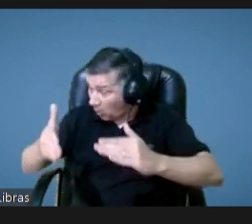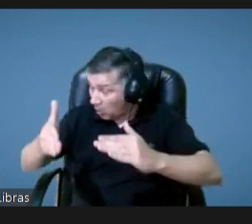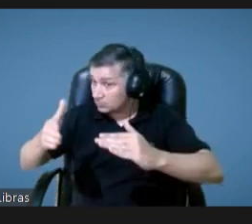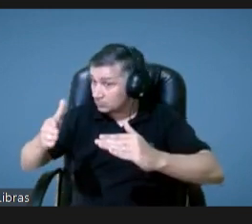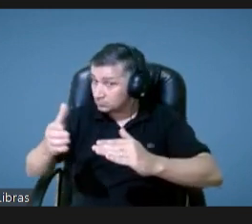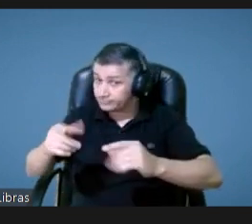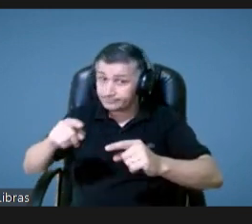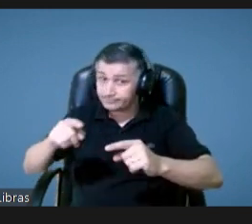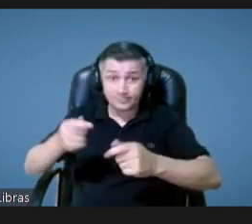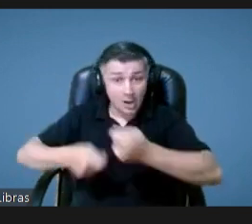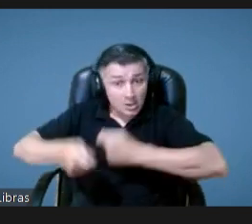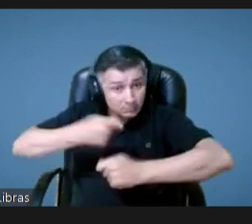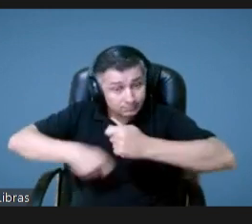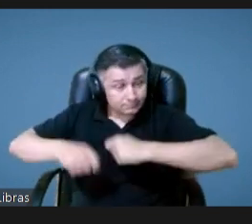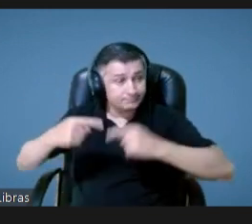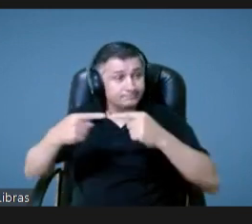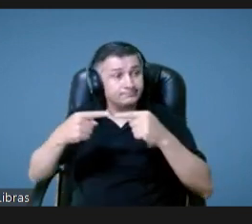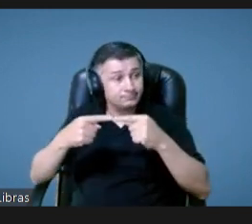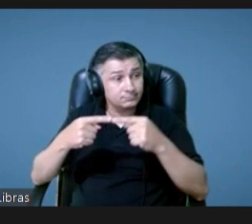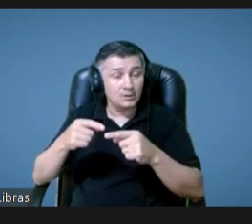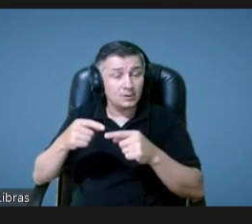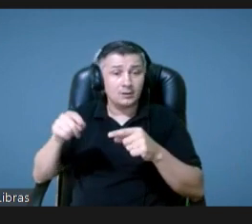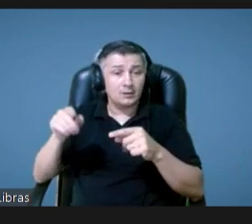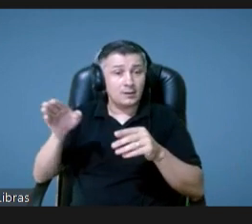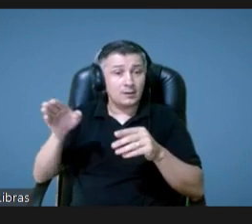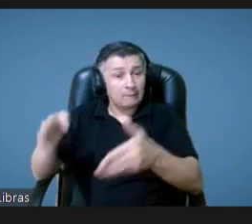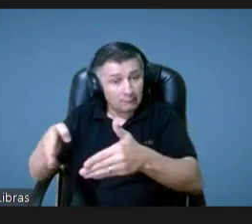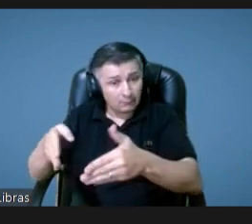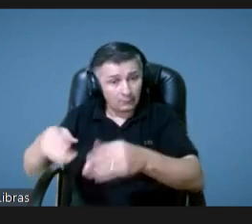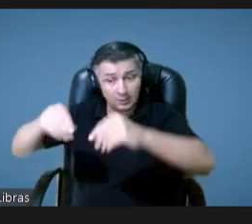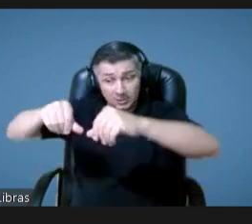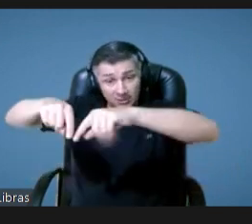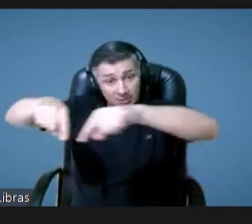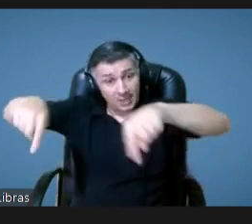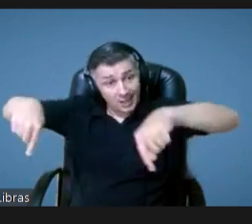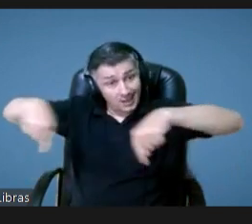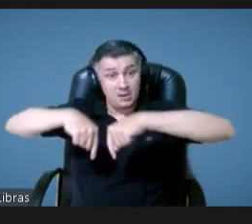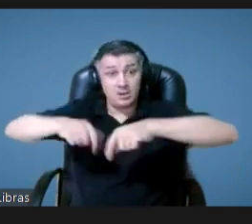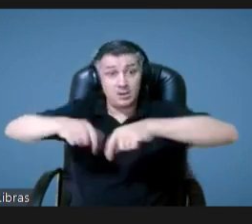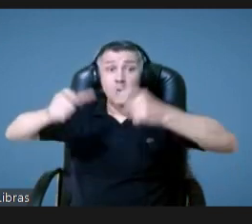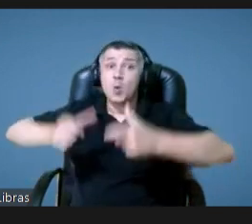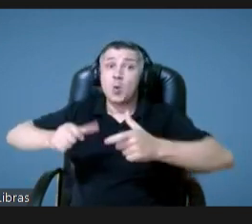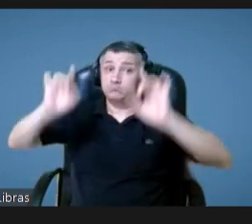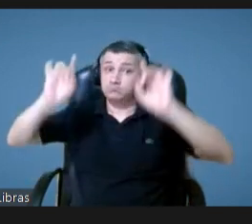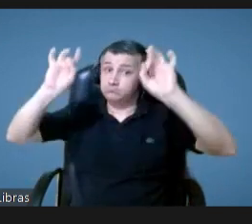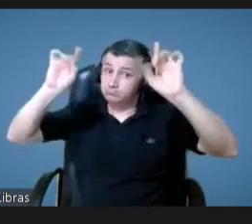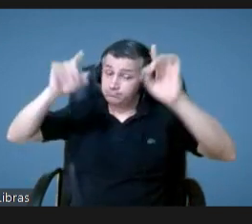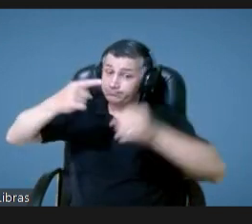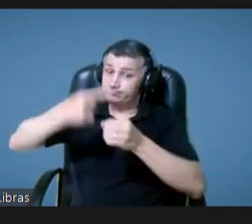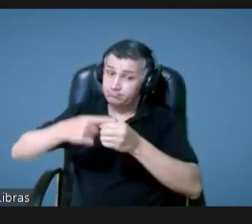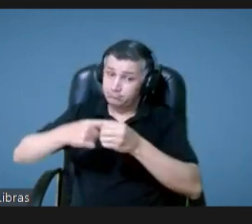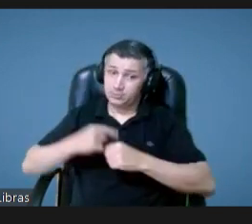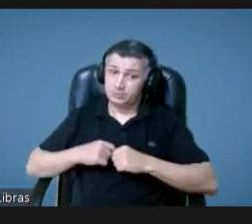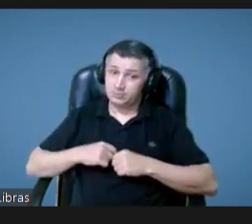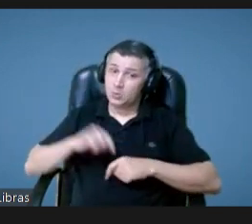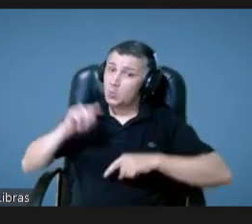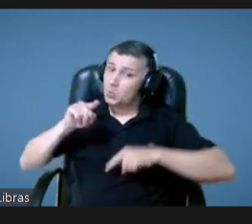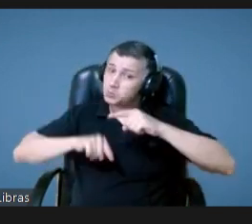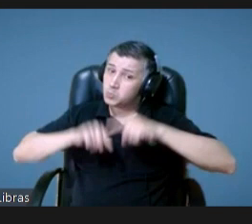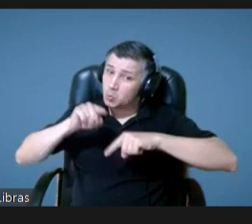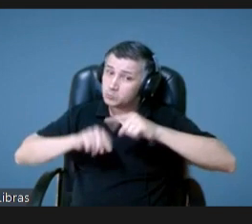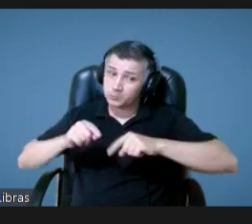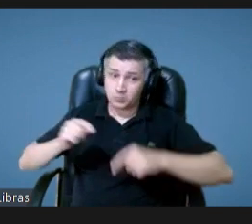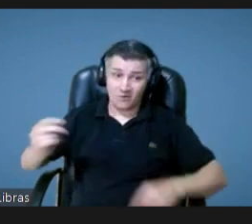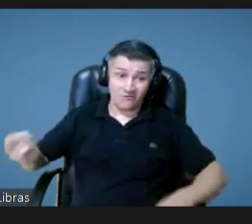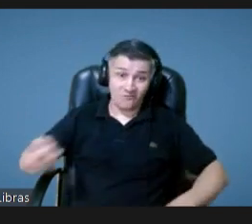down. So we are a company who focuses on profitability in a plot of